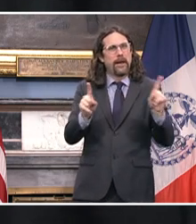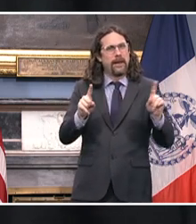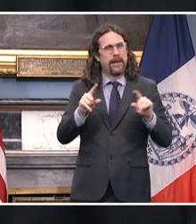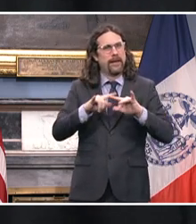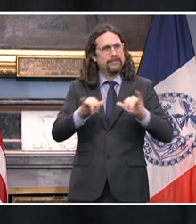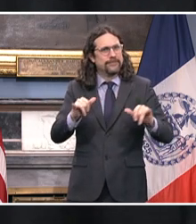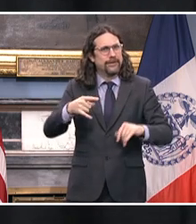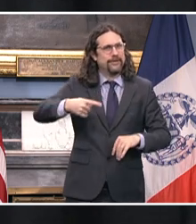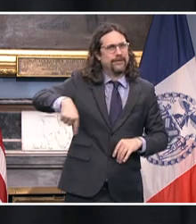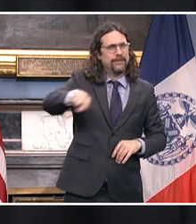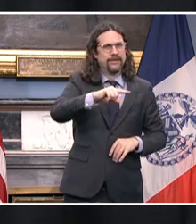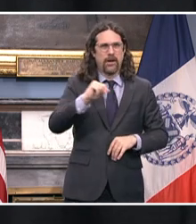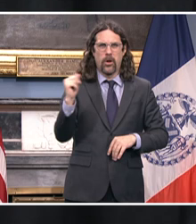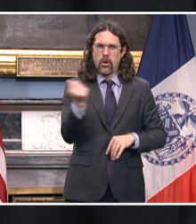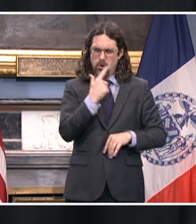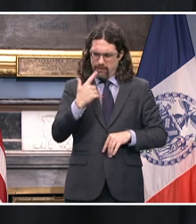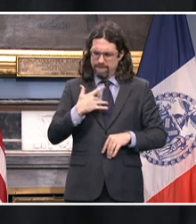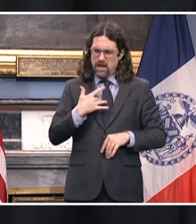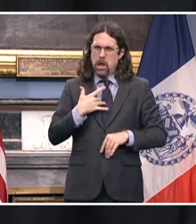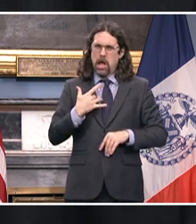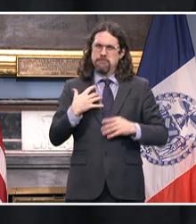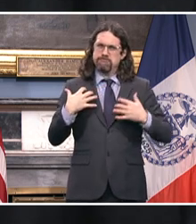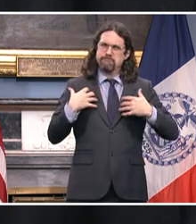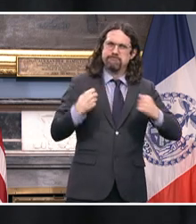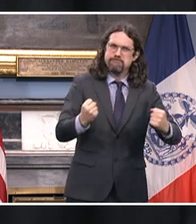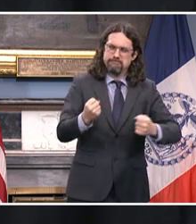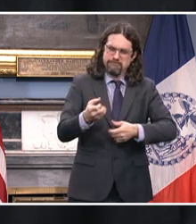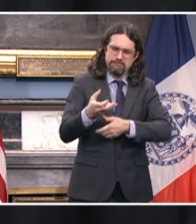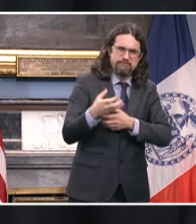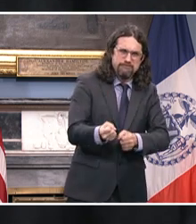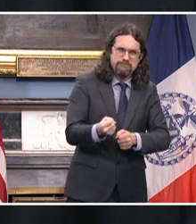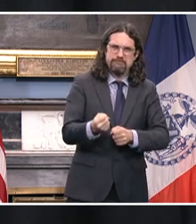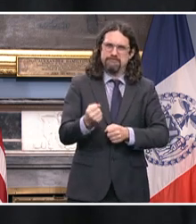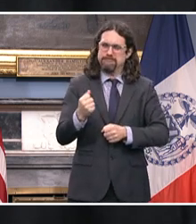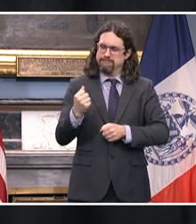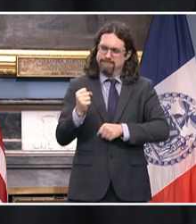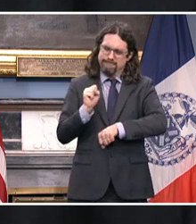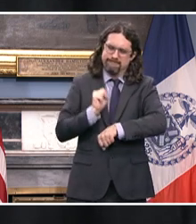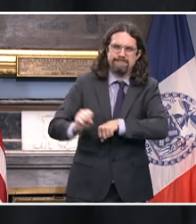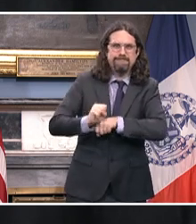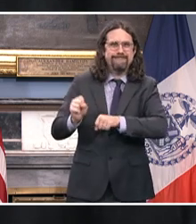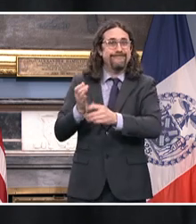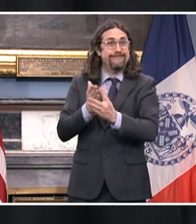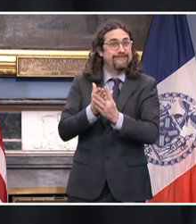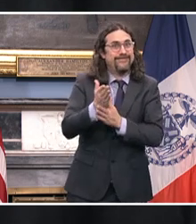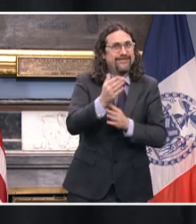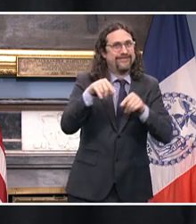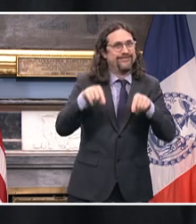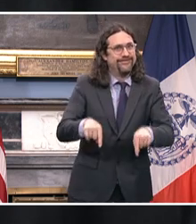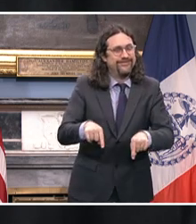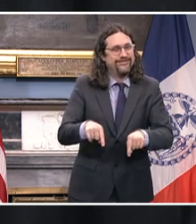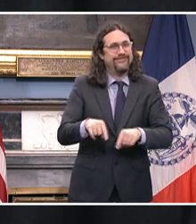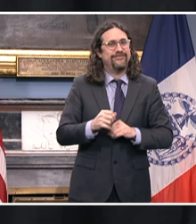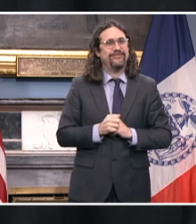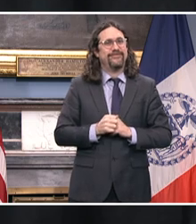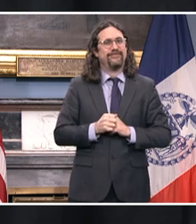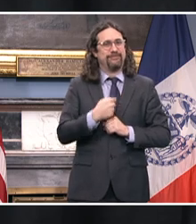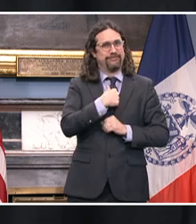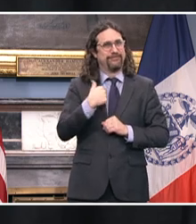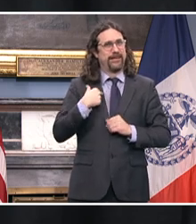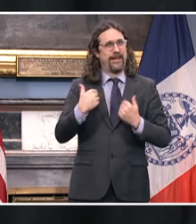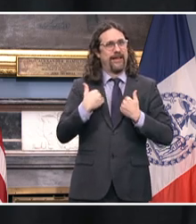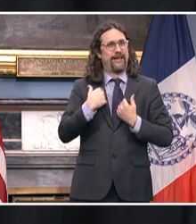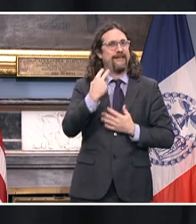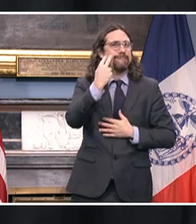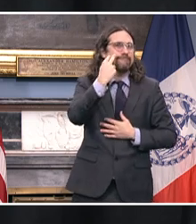meaning of those stories, of scripture and of all the traditions and of all